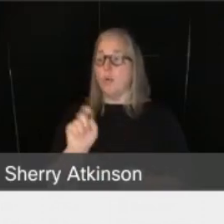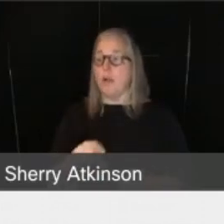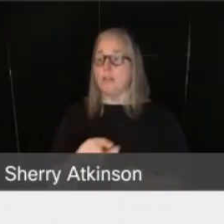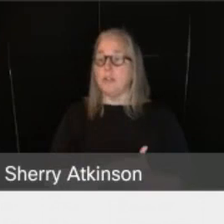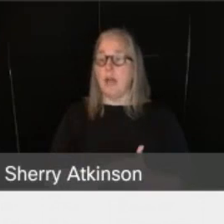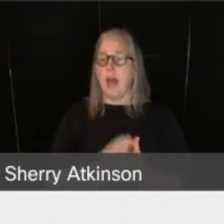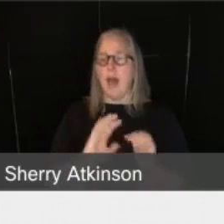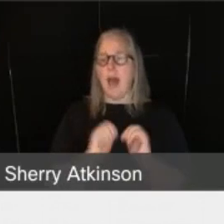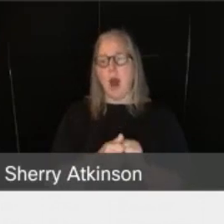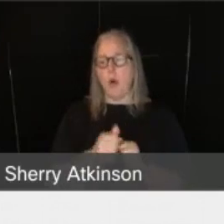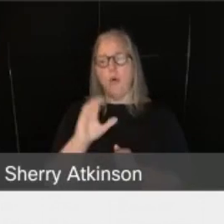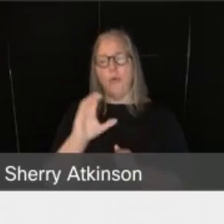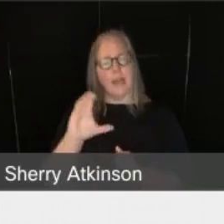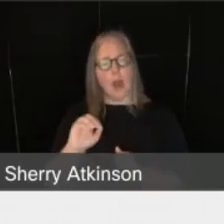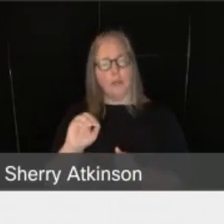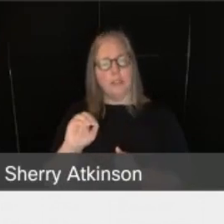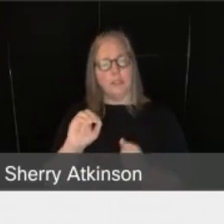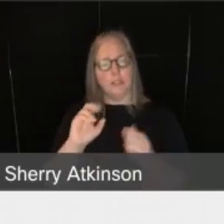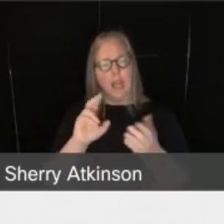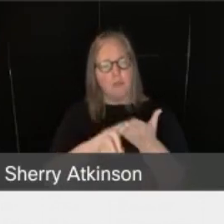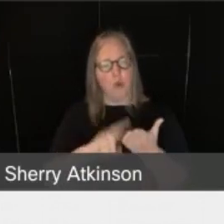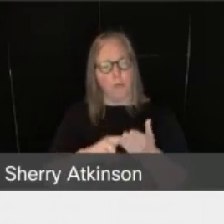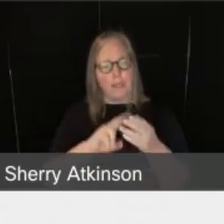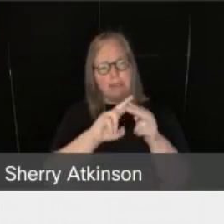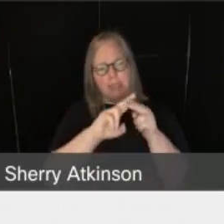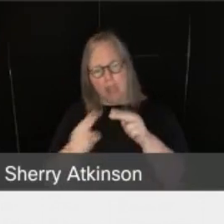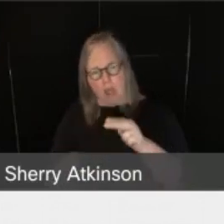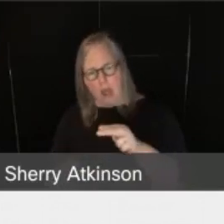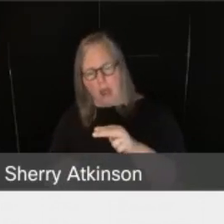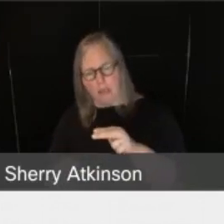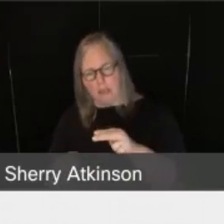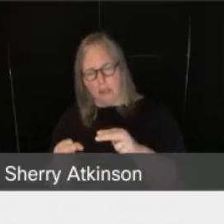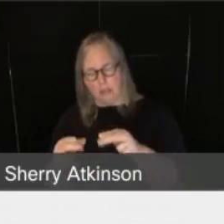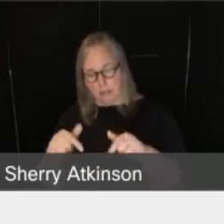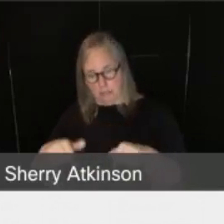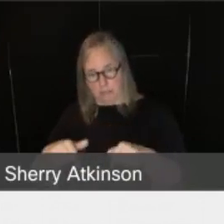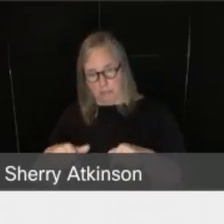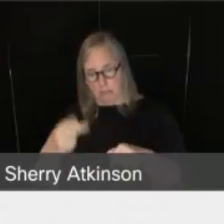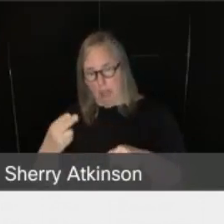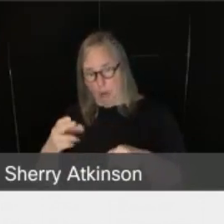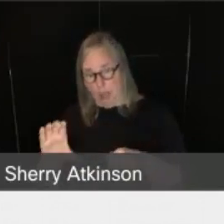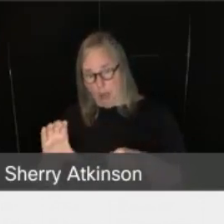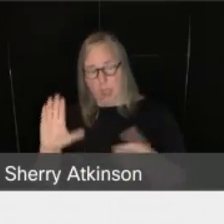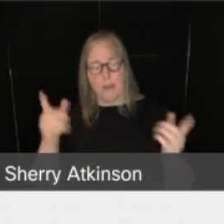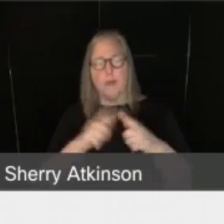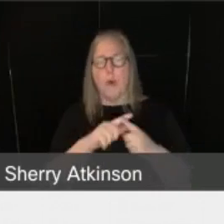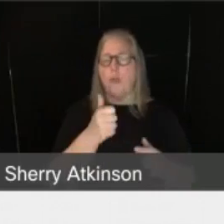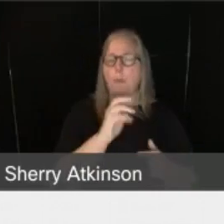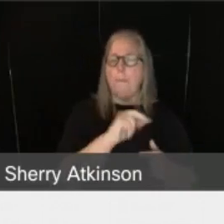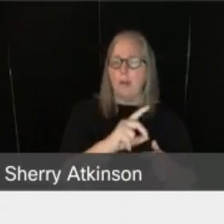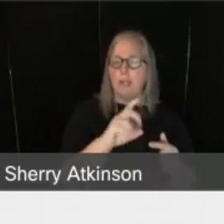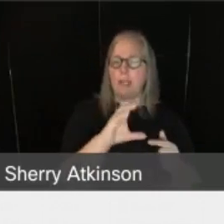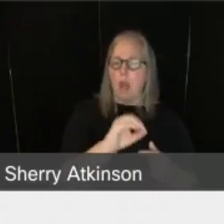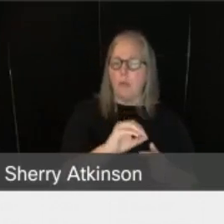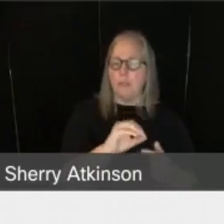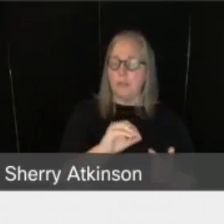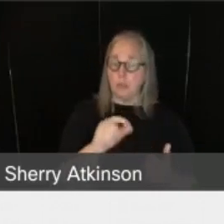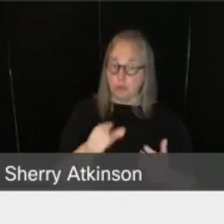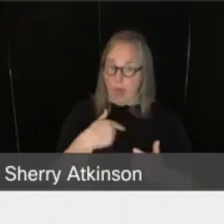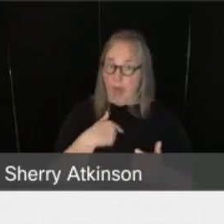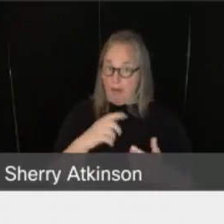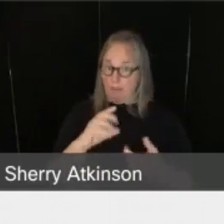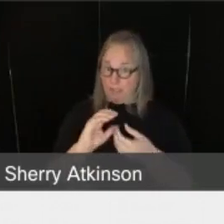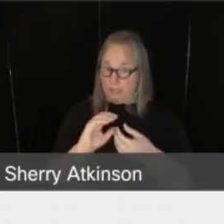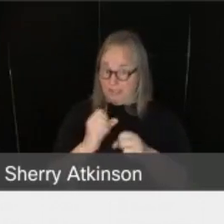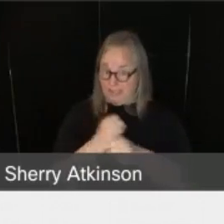how the county's enrollment decline compares to other Maryland counties. I don't know if you have data on other